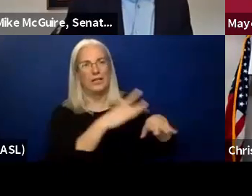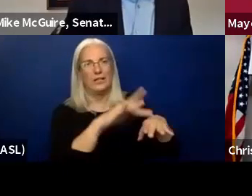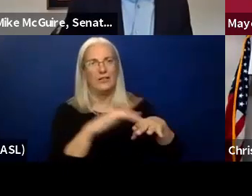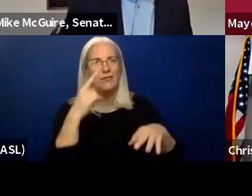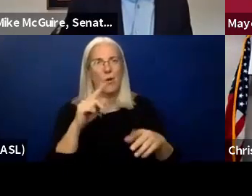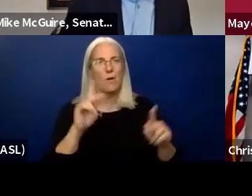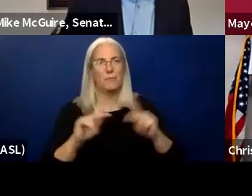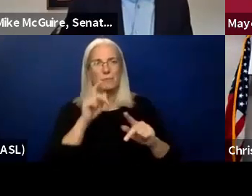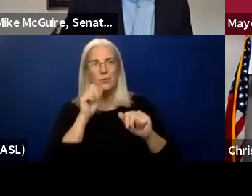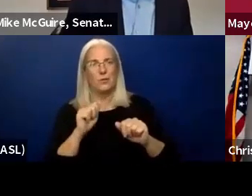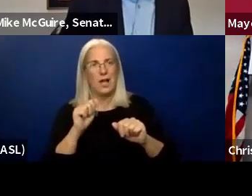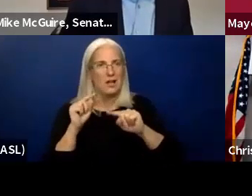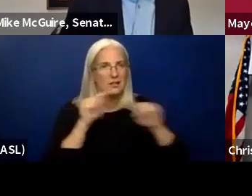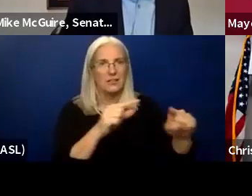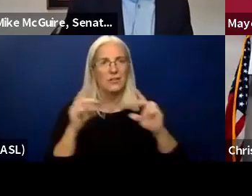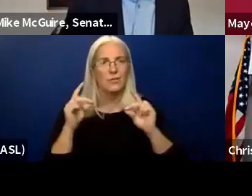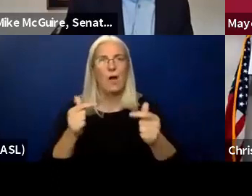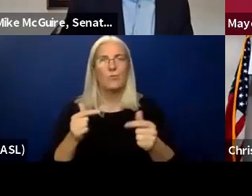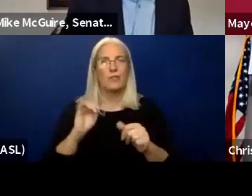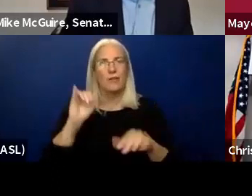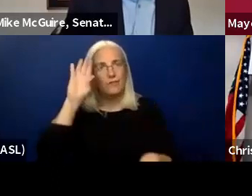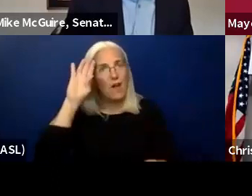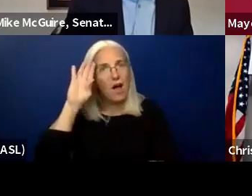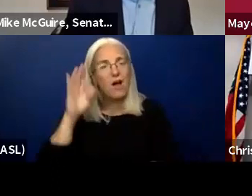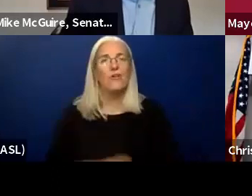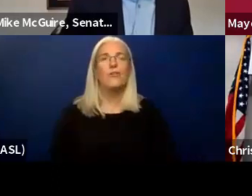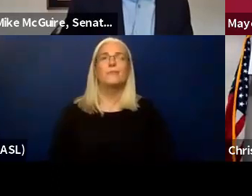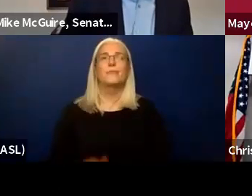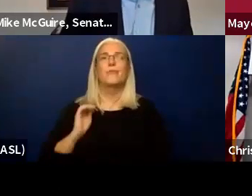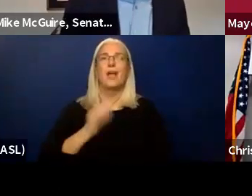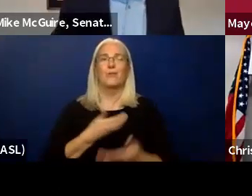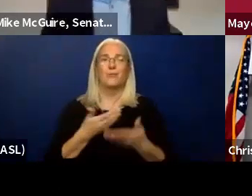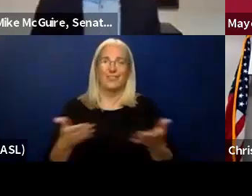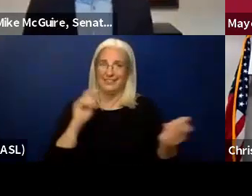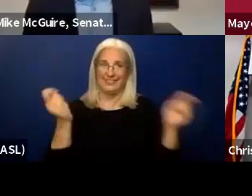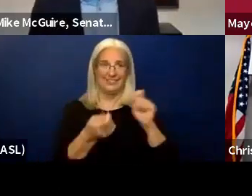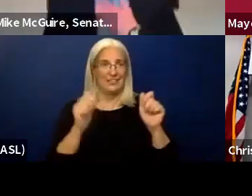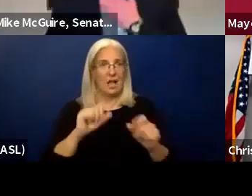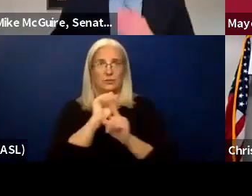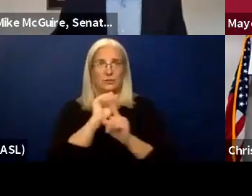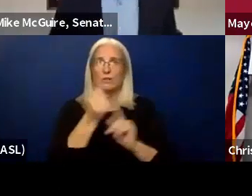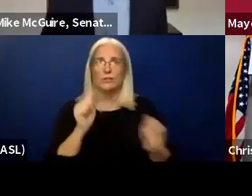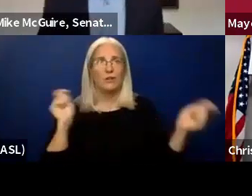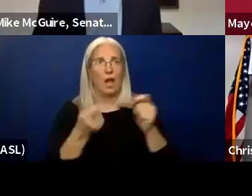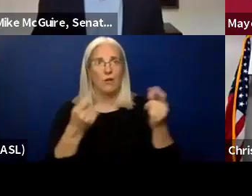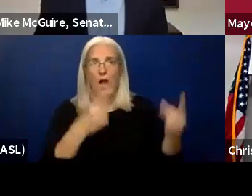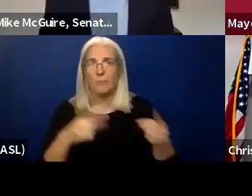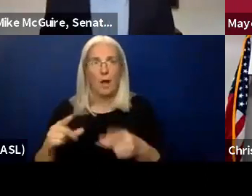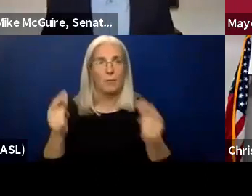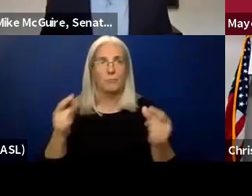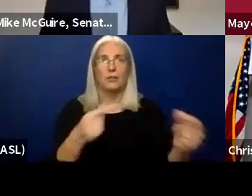is here. If things take a turn for the worse in East County, we're going to be sending equipment through Santa Rosa over to Napa.